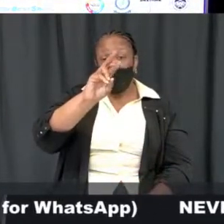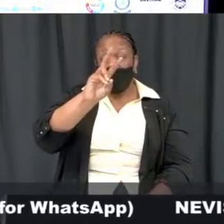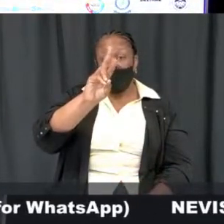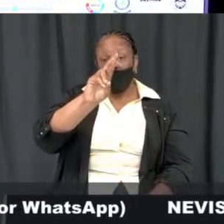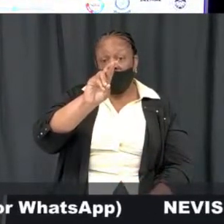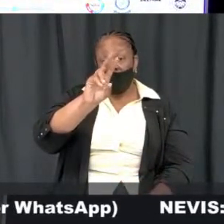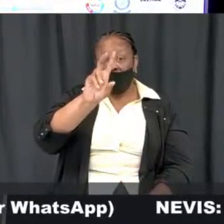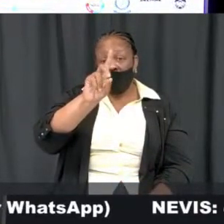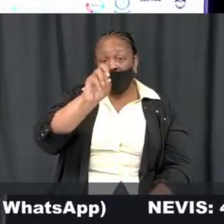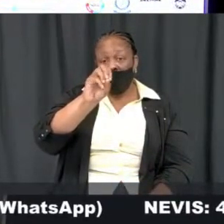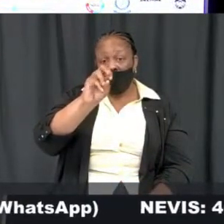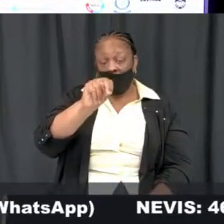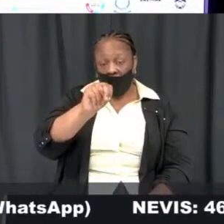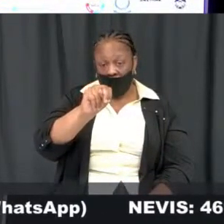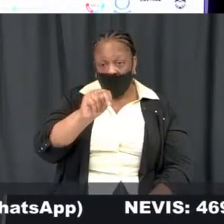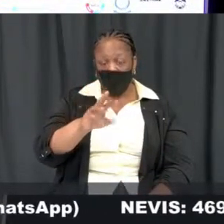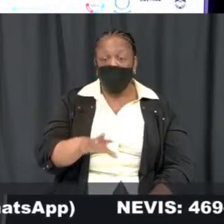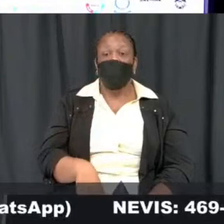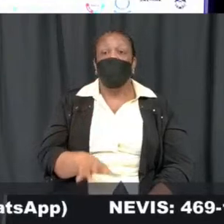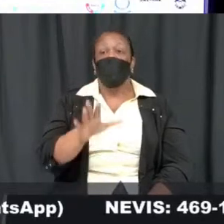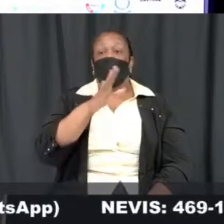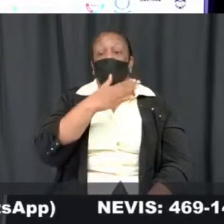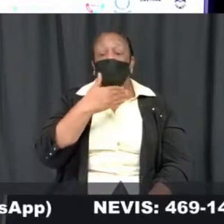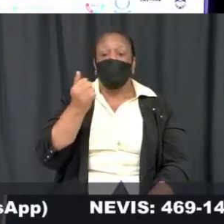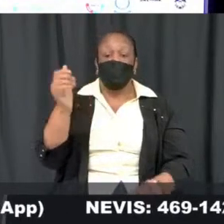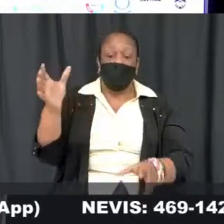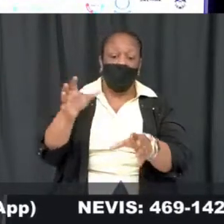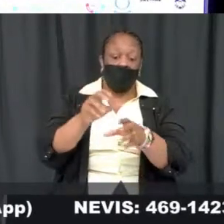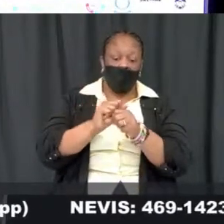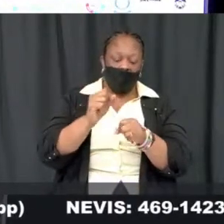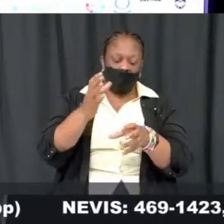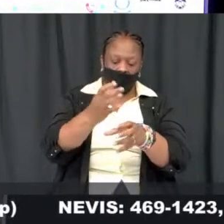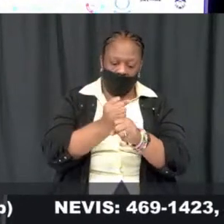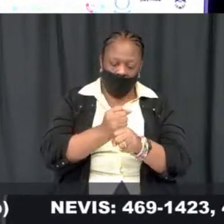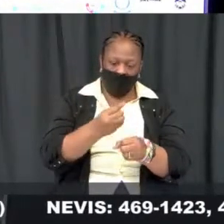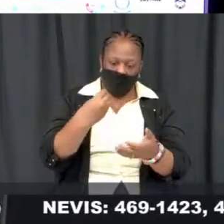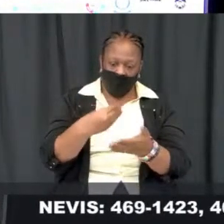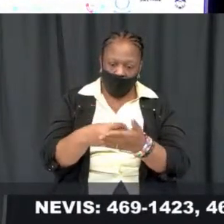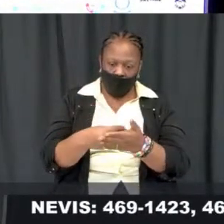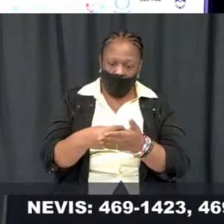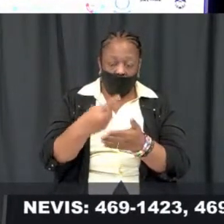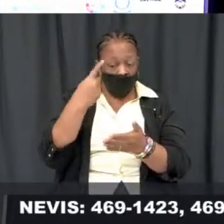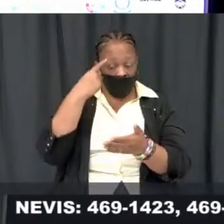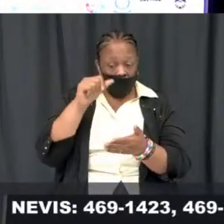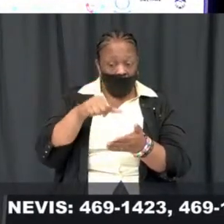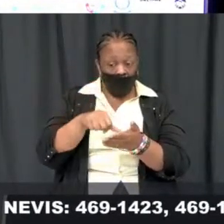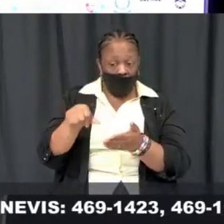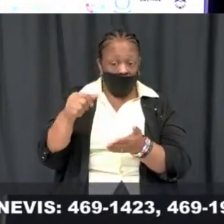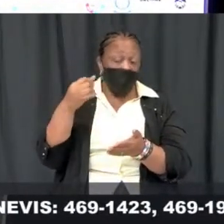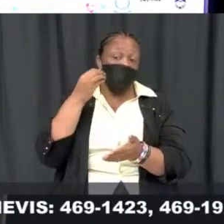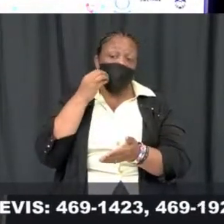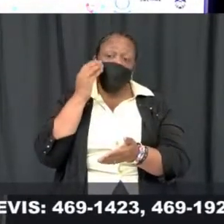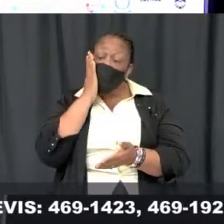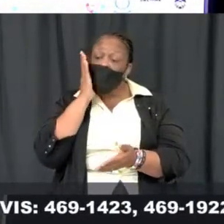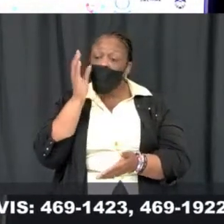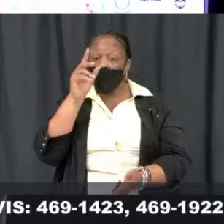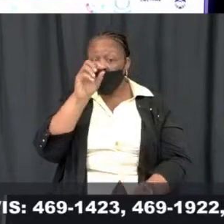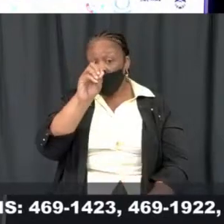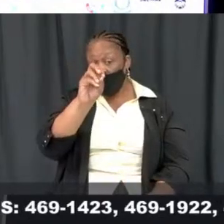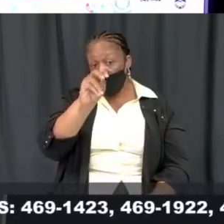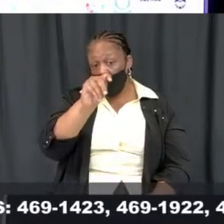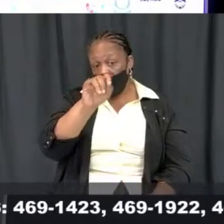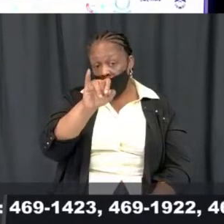these funds go to the Treasury. At the Treasury, I think they have an accounting